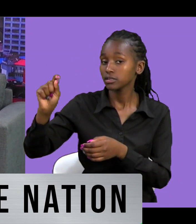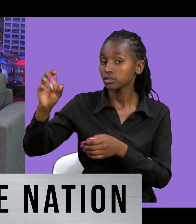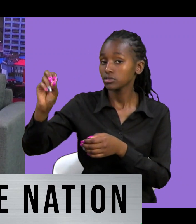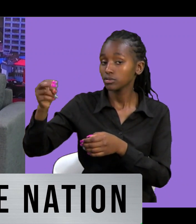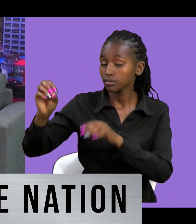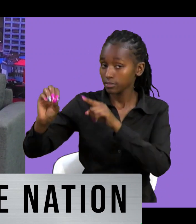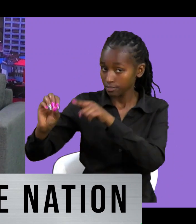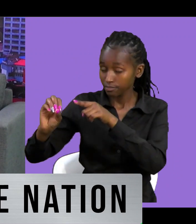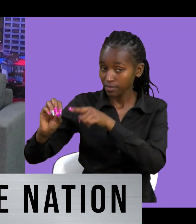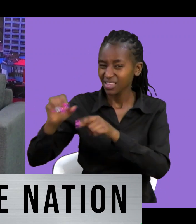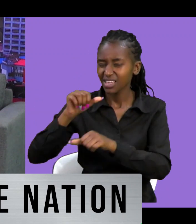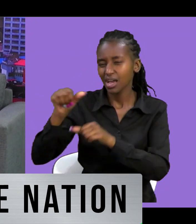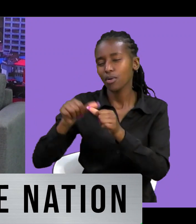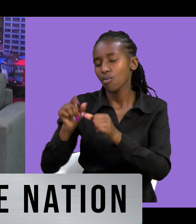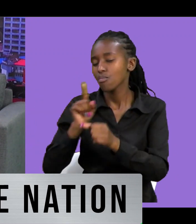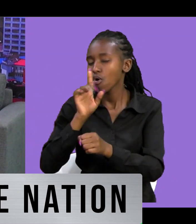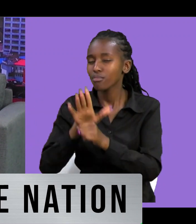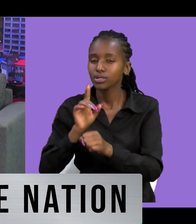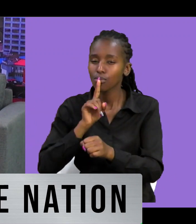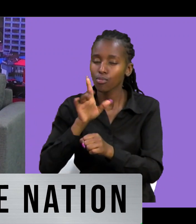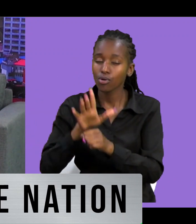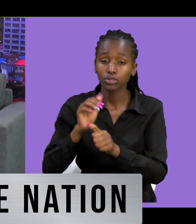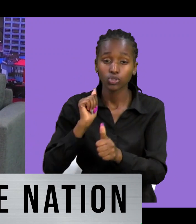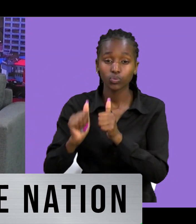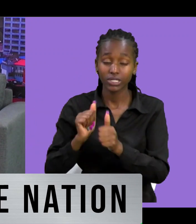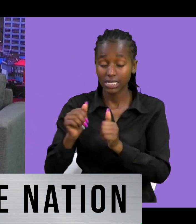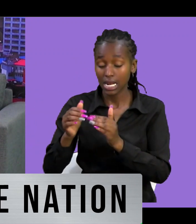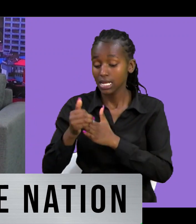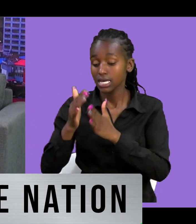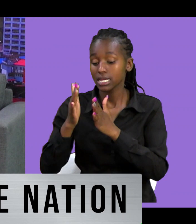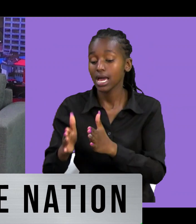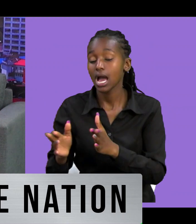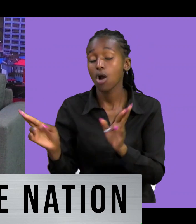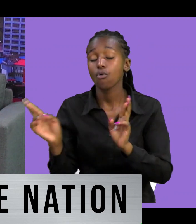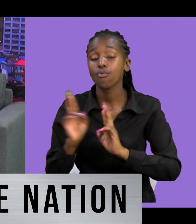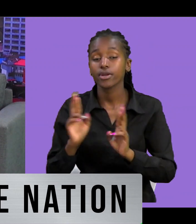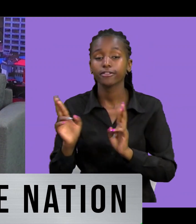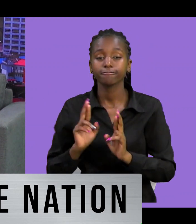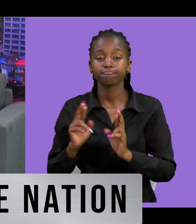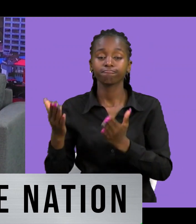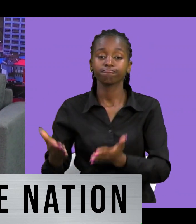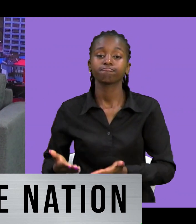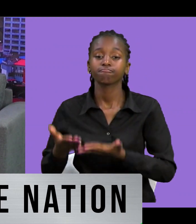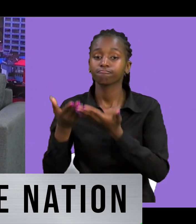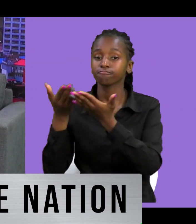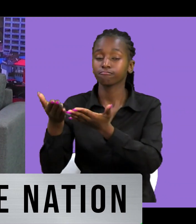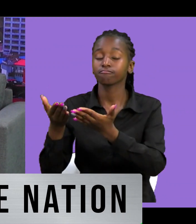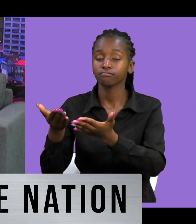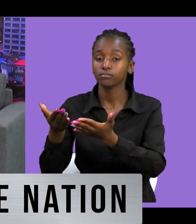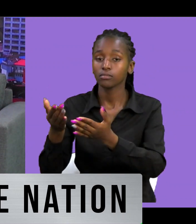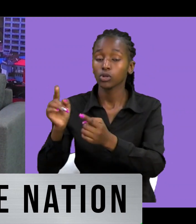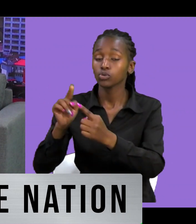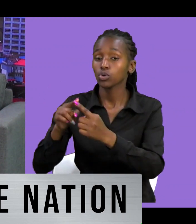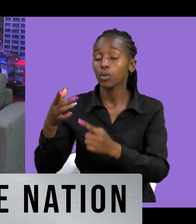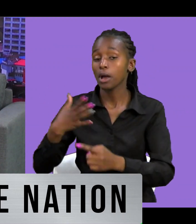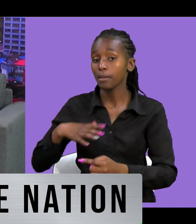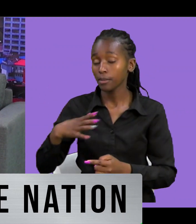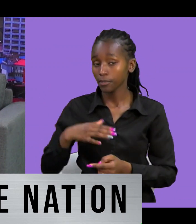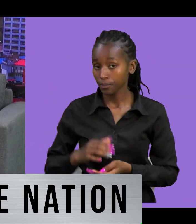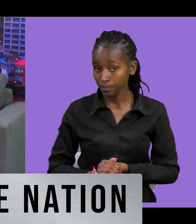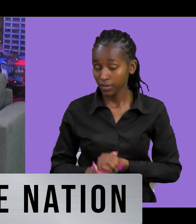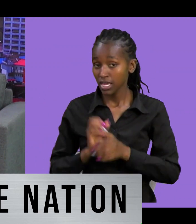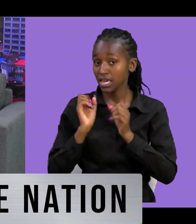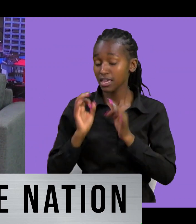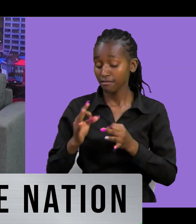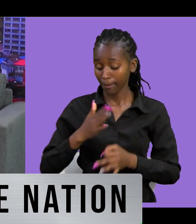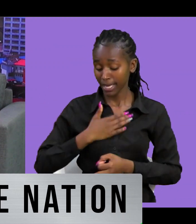about promises that you as a leader you have vowed to deliver Okay. to your people. And once, as a leader,